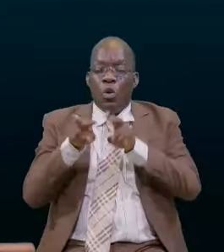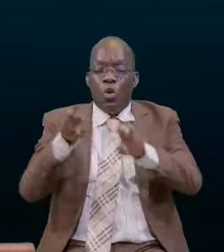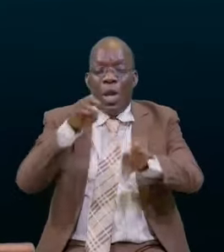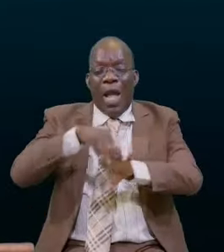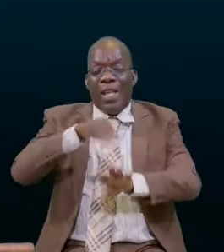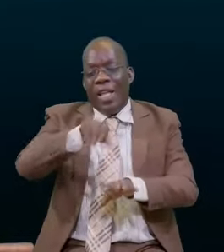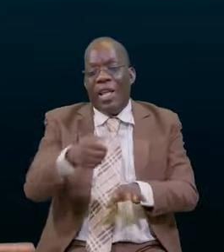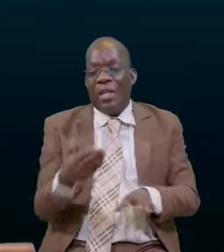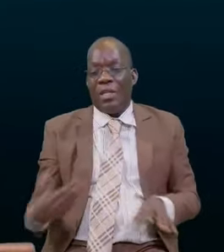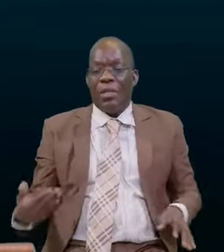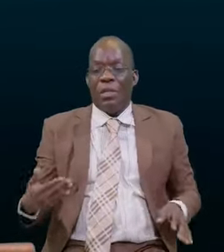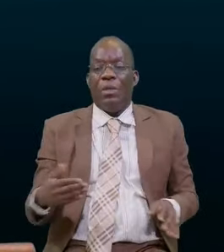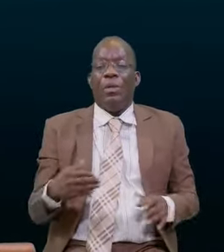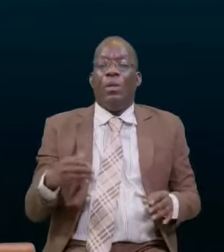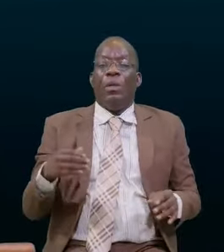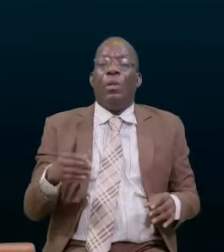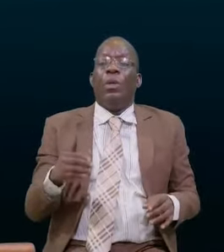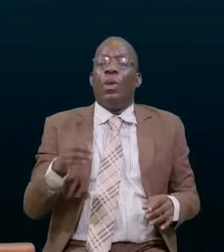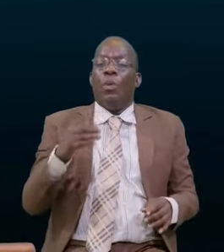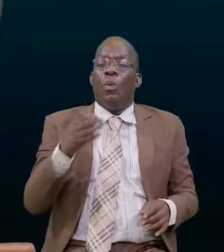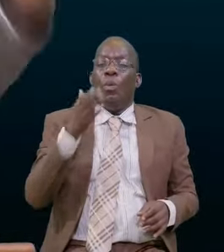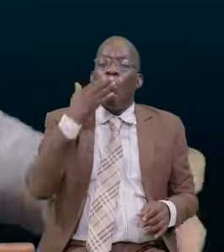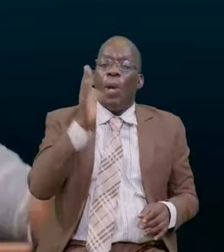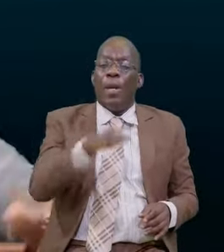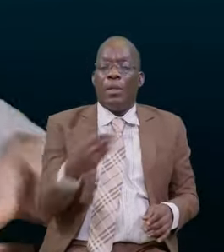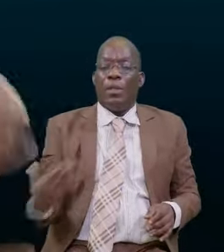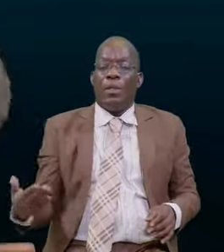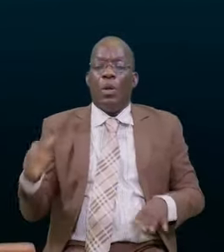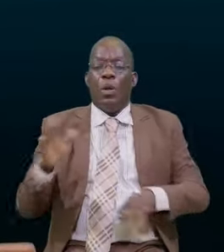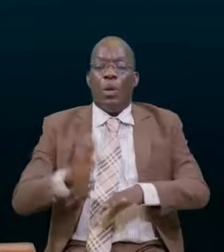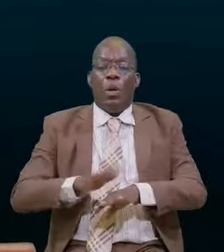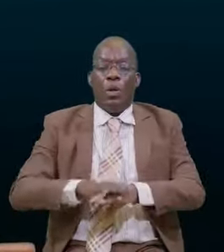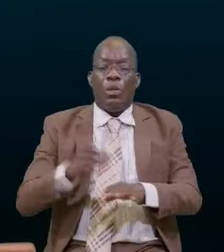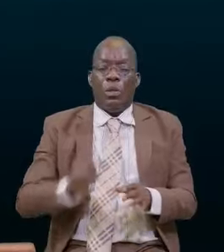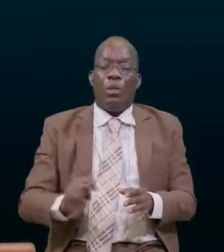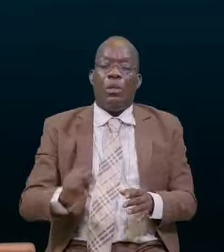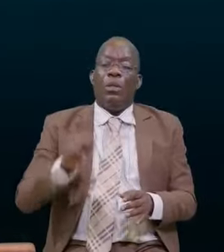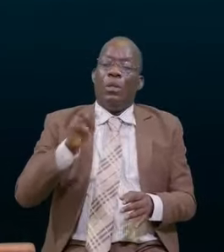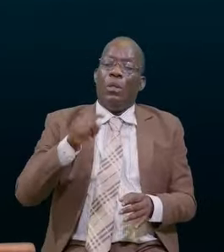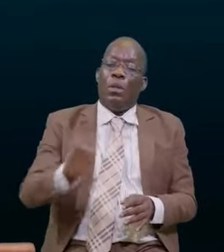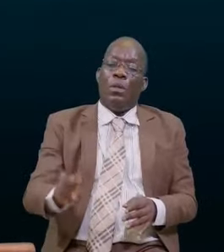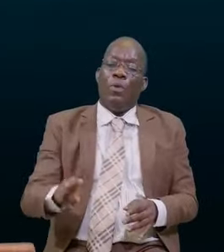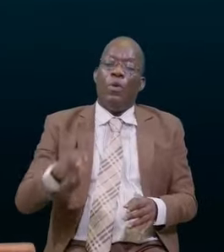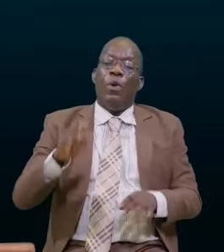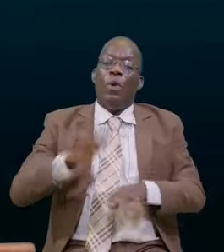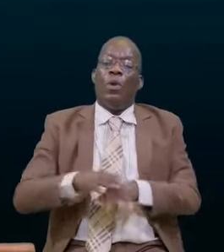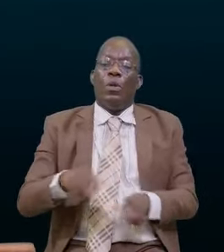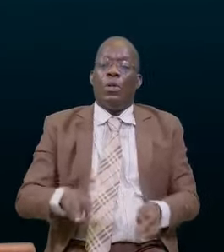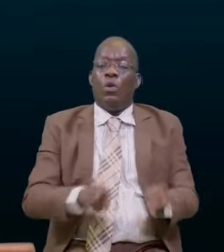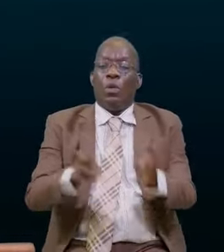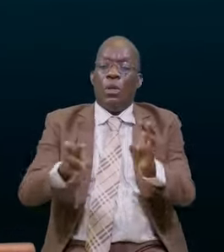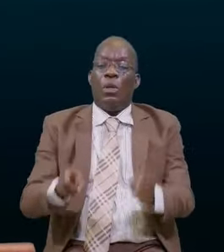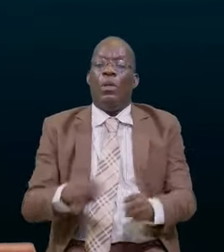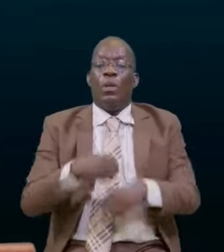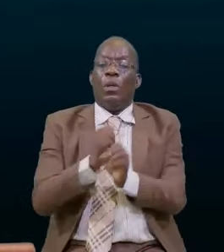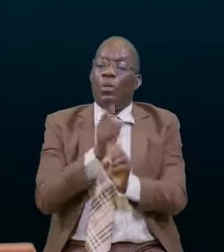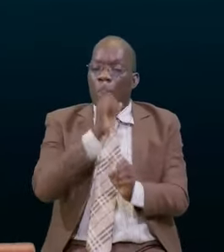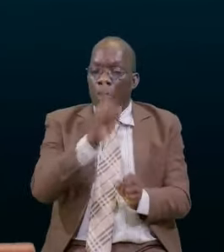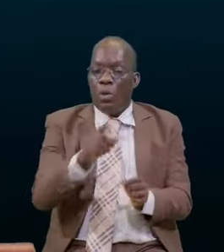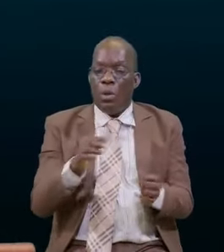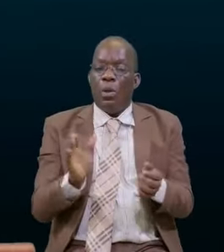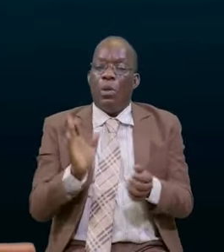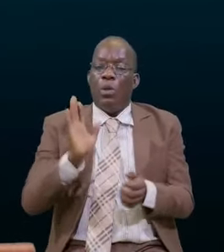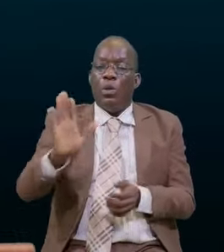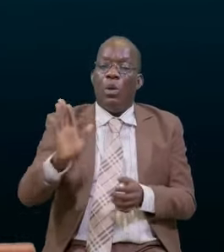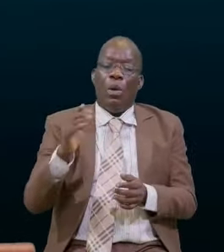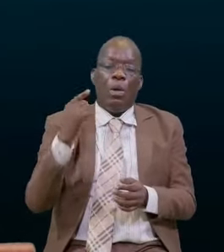Fe the polluted thing on the screen in the social media on the streets make sure your eyes is yeed onto